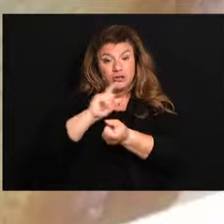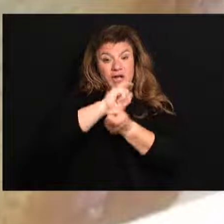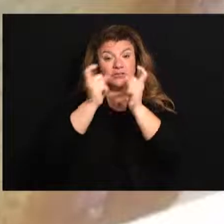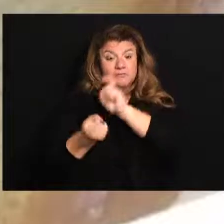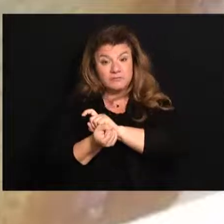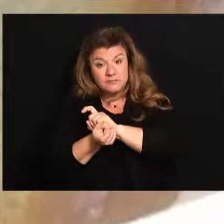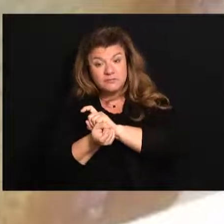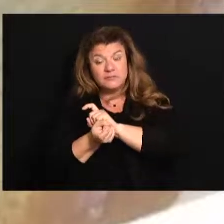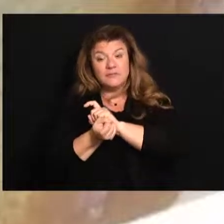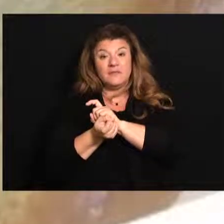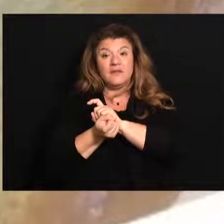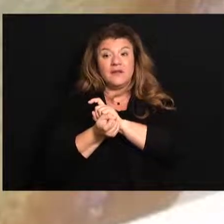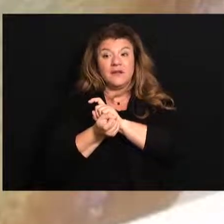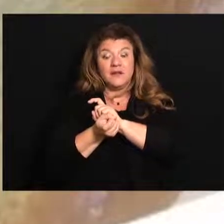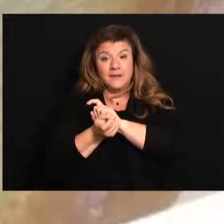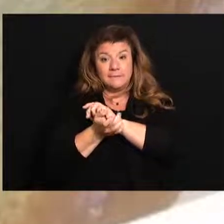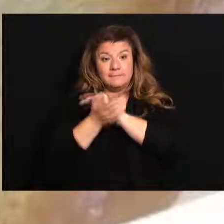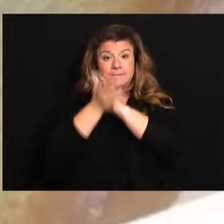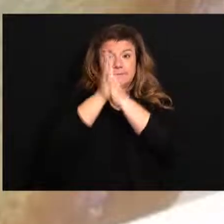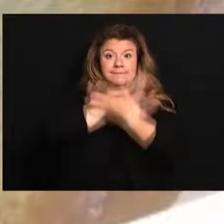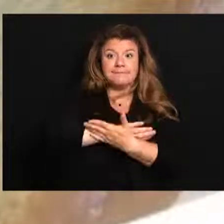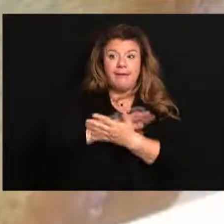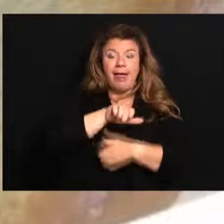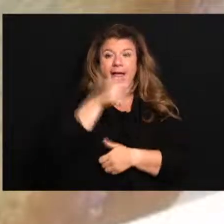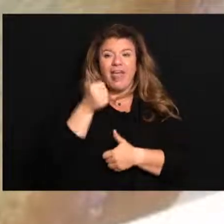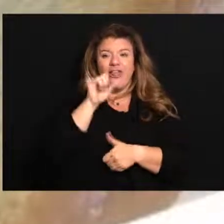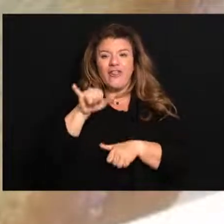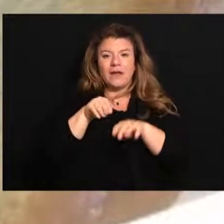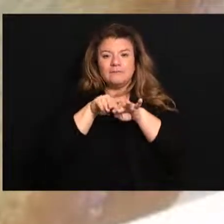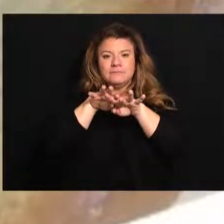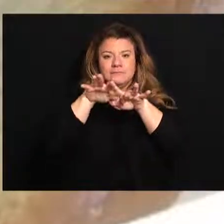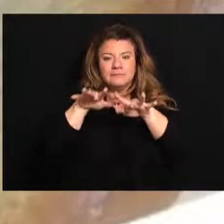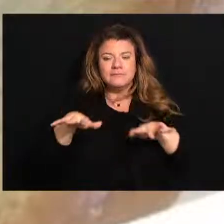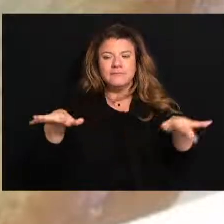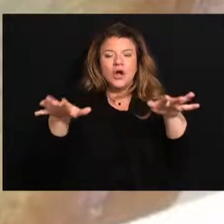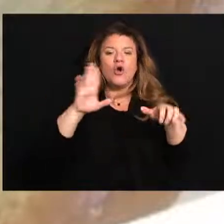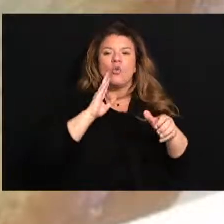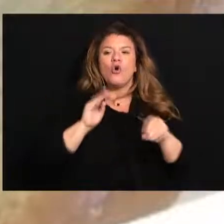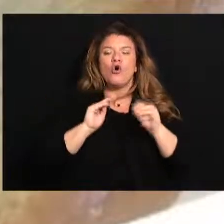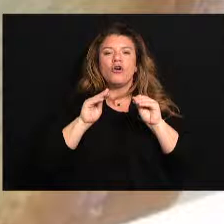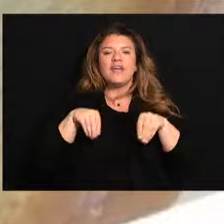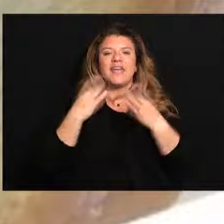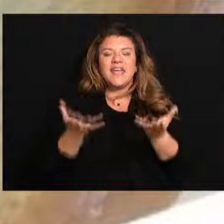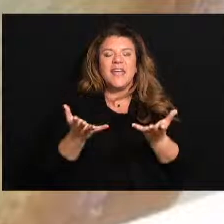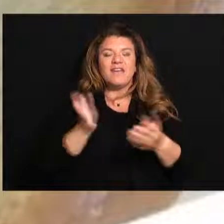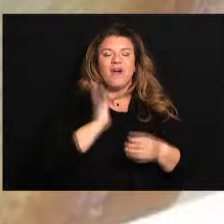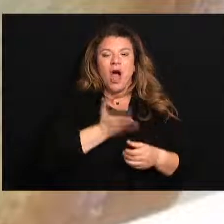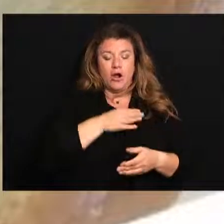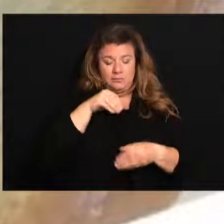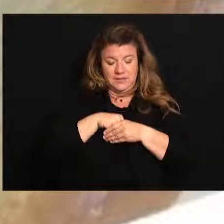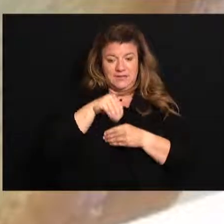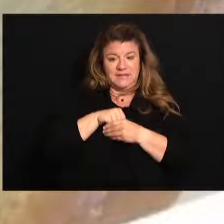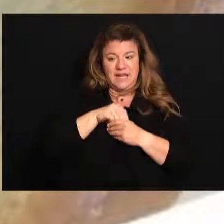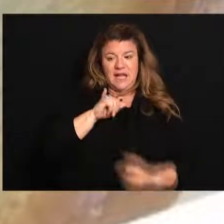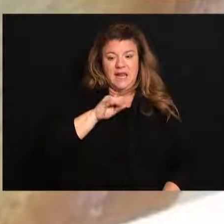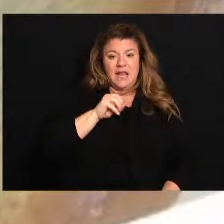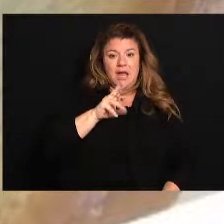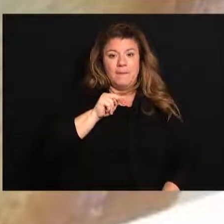to mutate, and those mutations allow the virus to escape our immune system